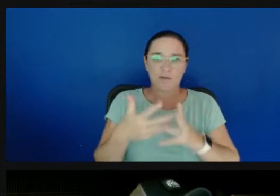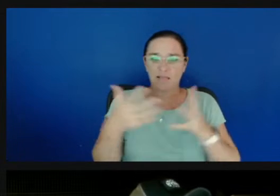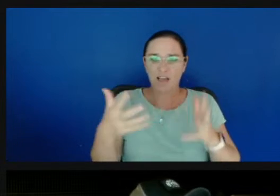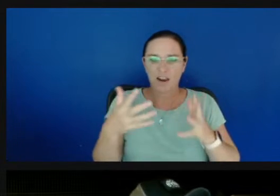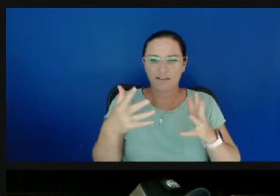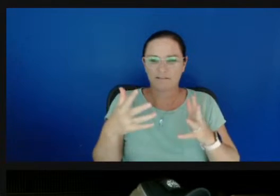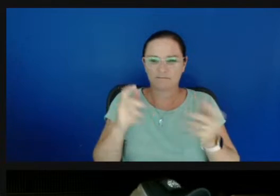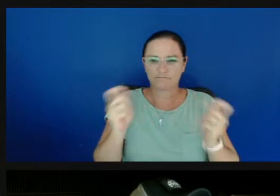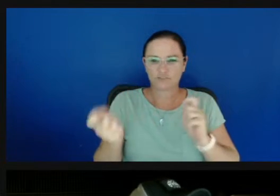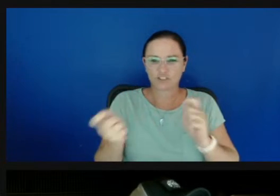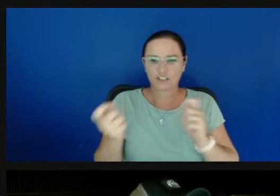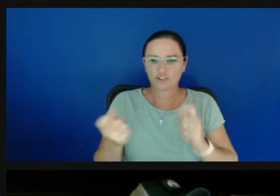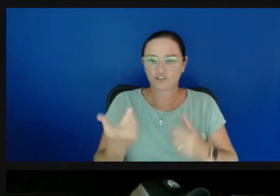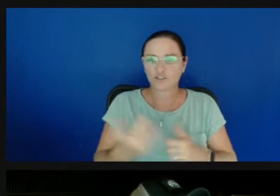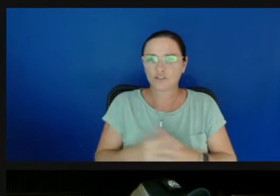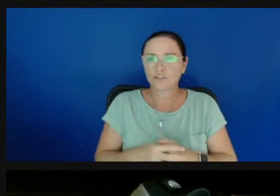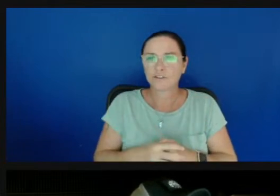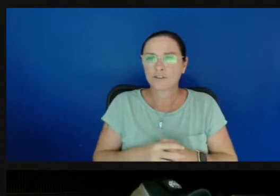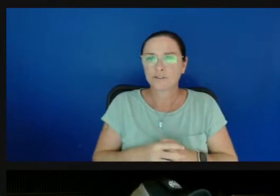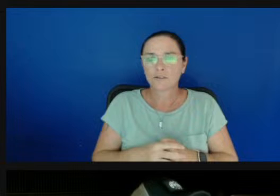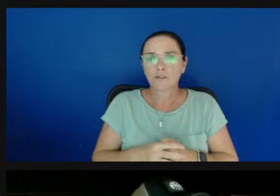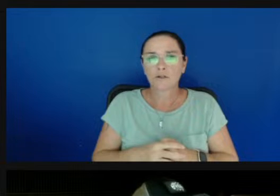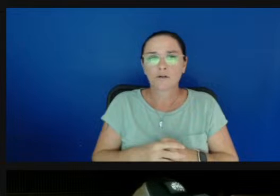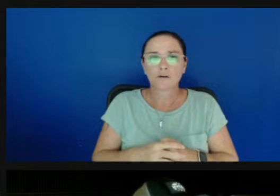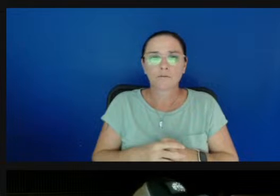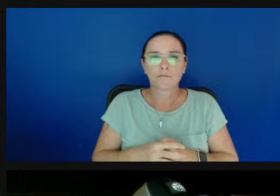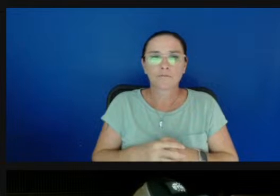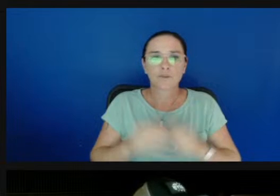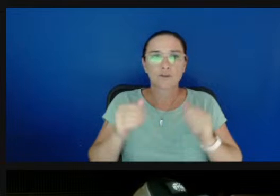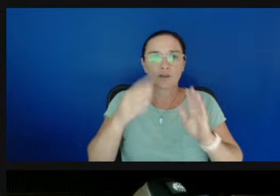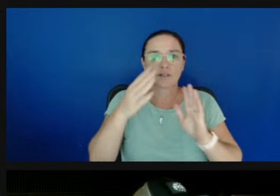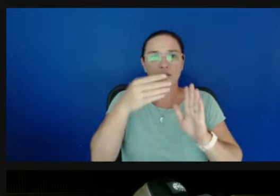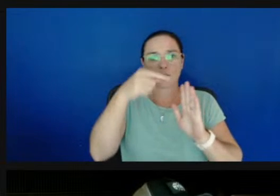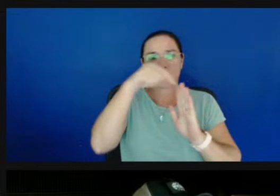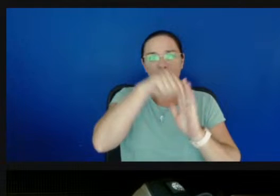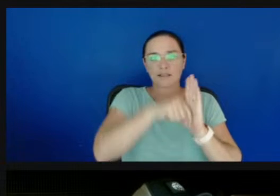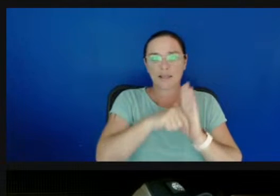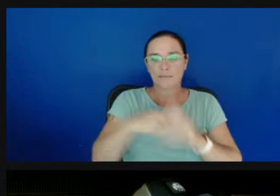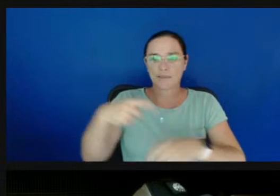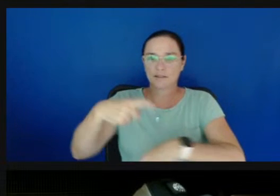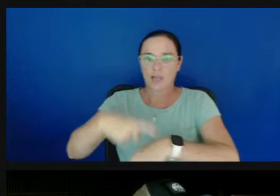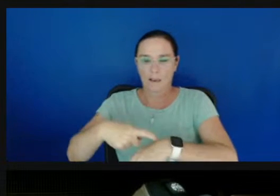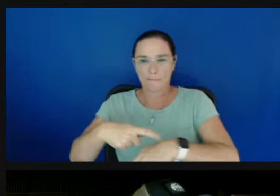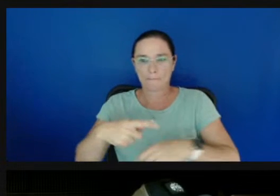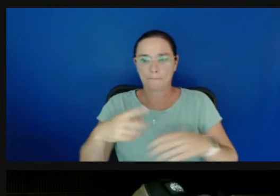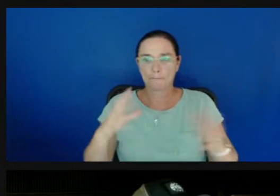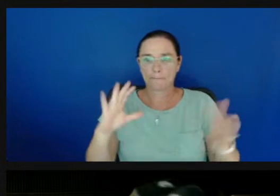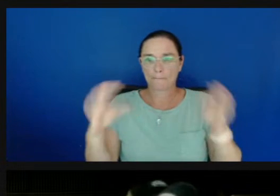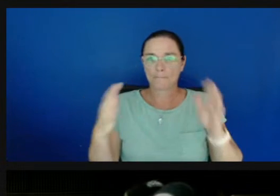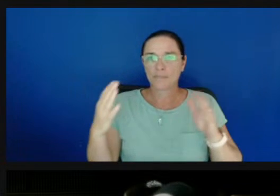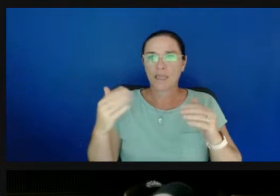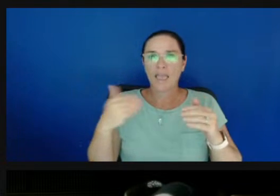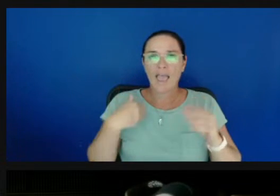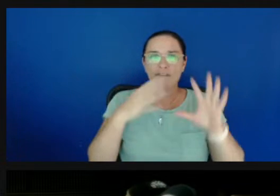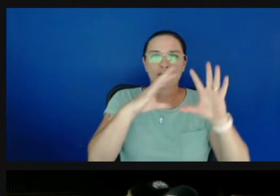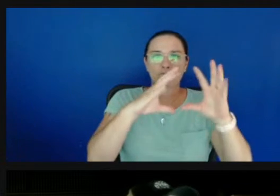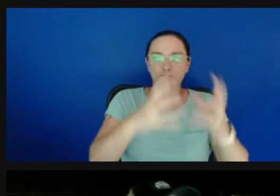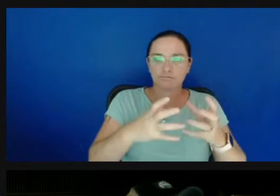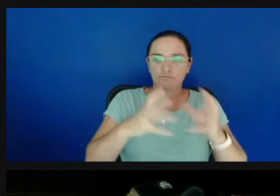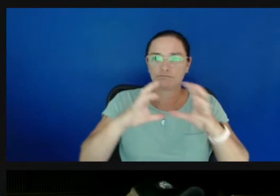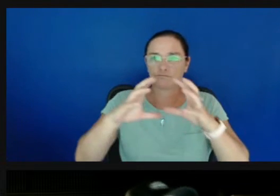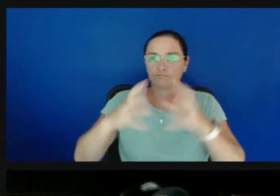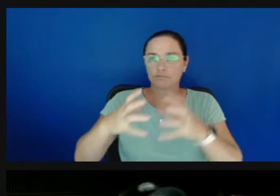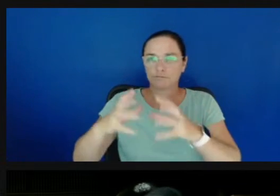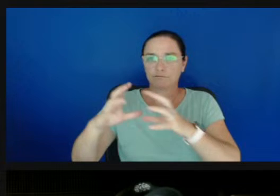that. But you can see in our depth time plot that there are still pulses of